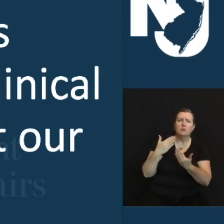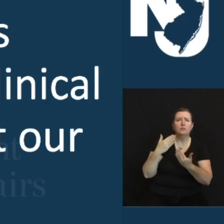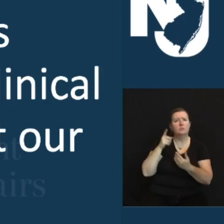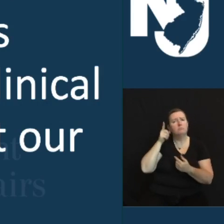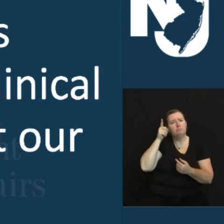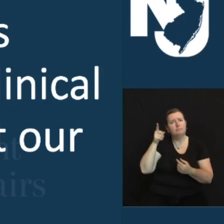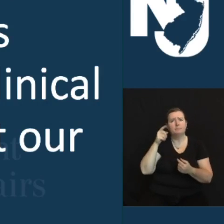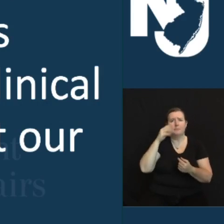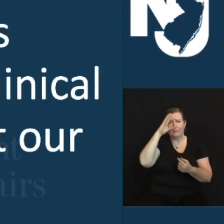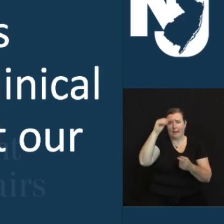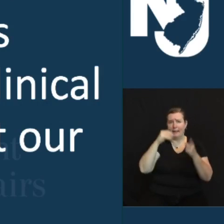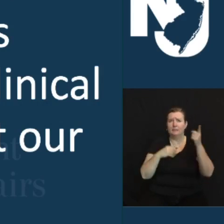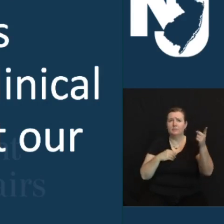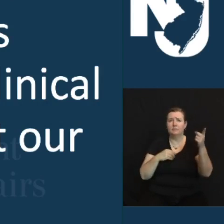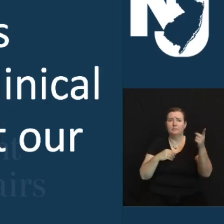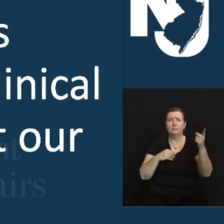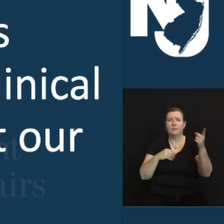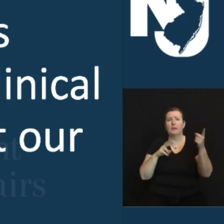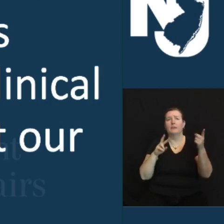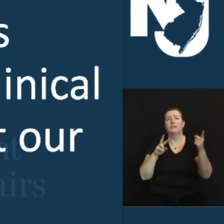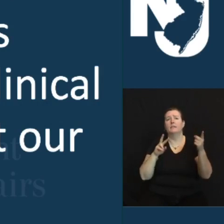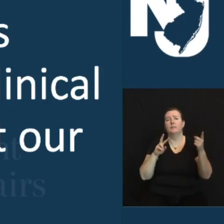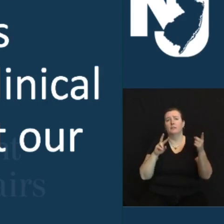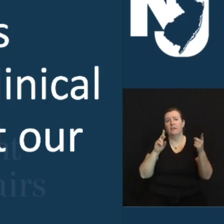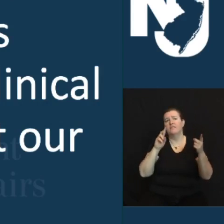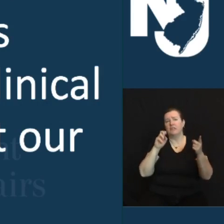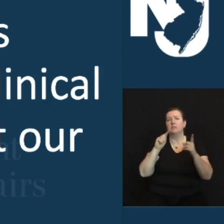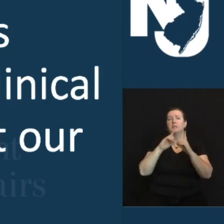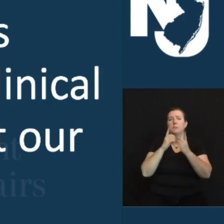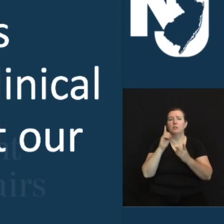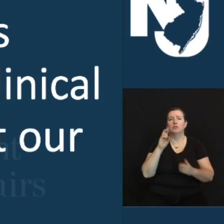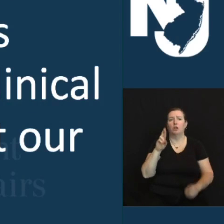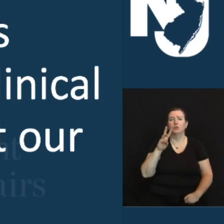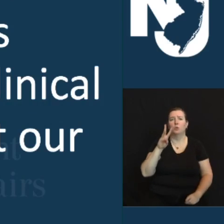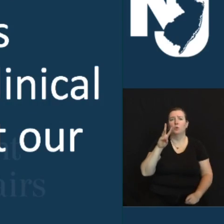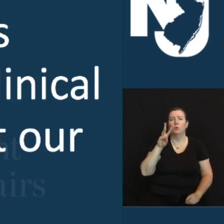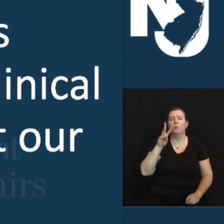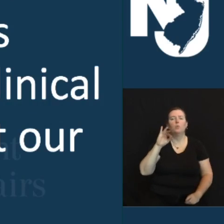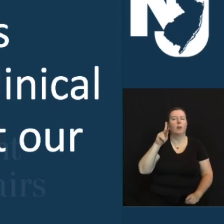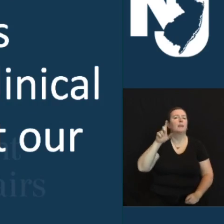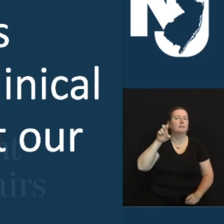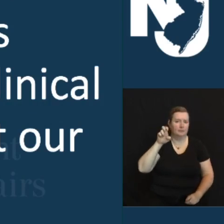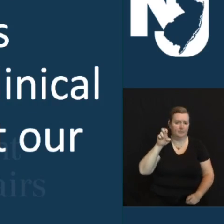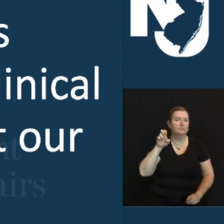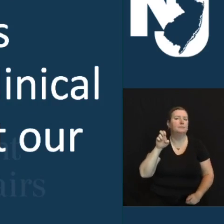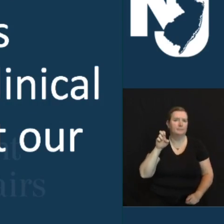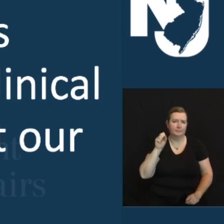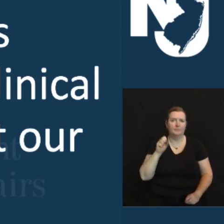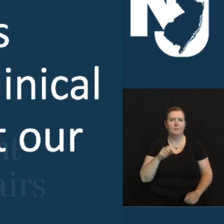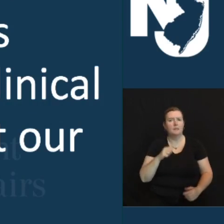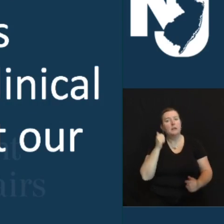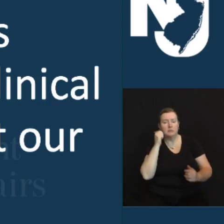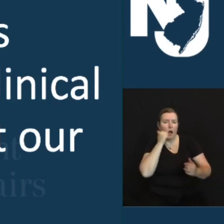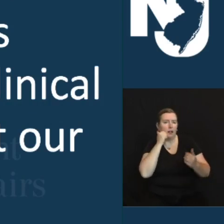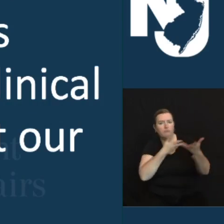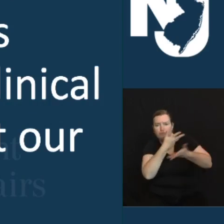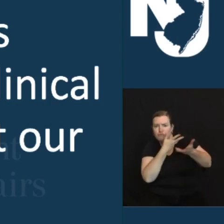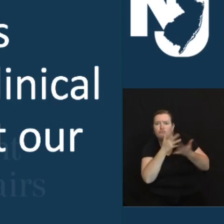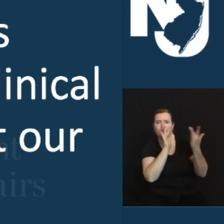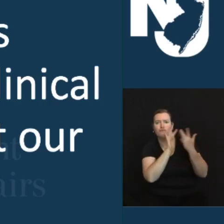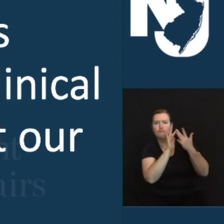months, Veterans Affairs Secretary Robert Wilkie, who I have remained in direct contact with. I want to thank him for his and